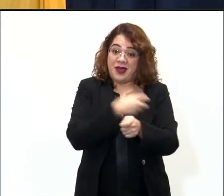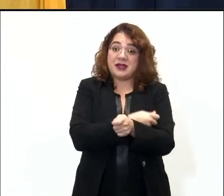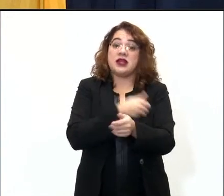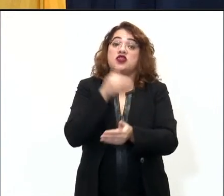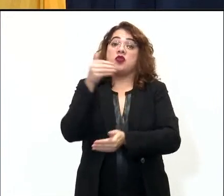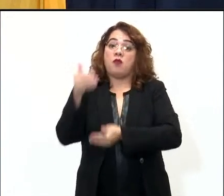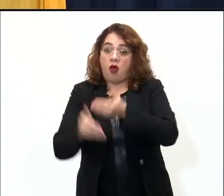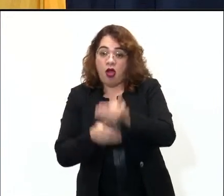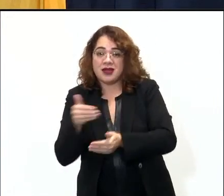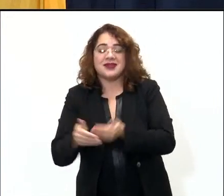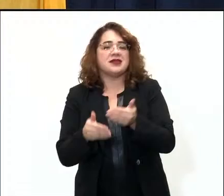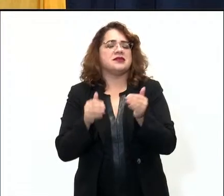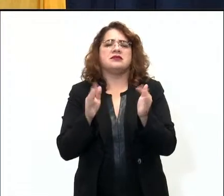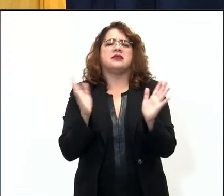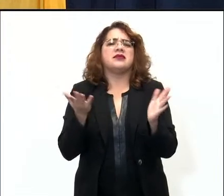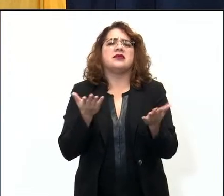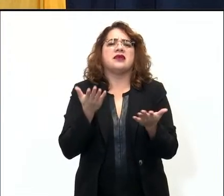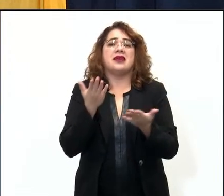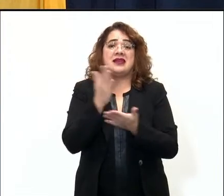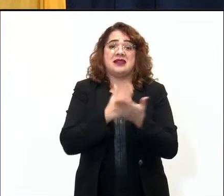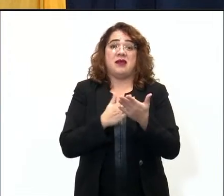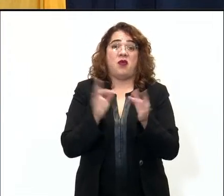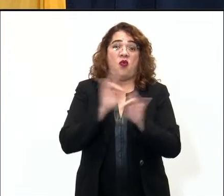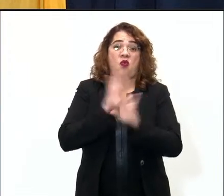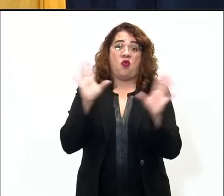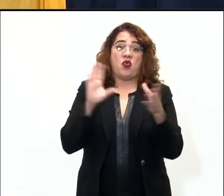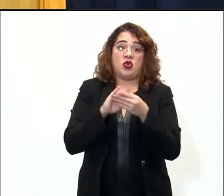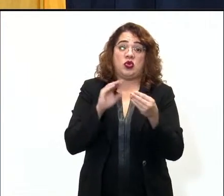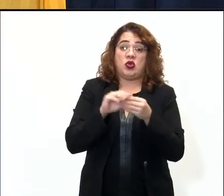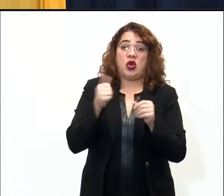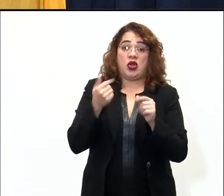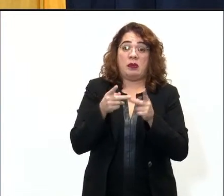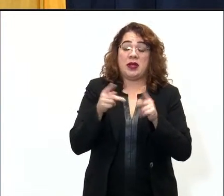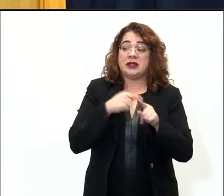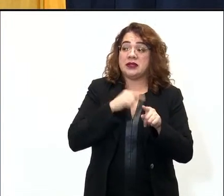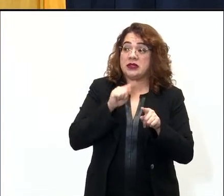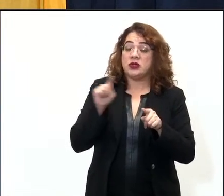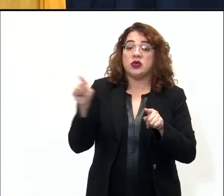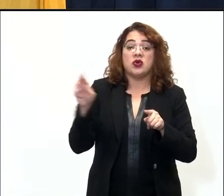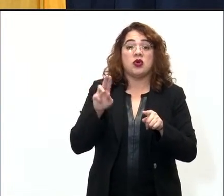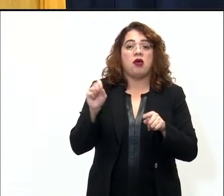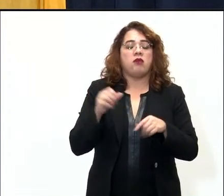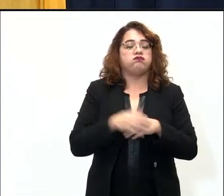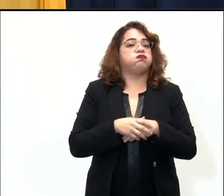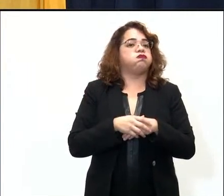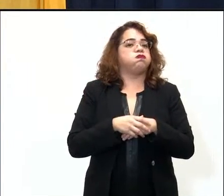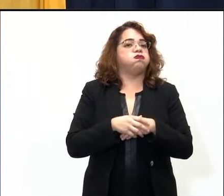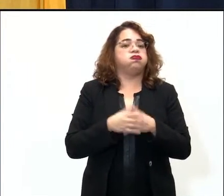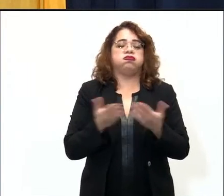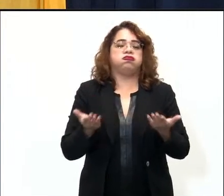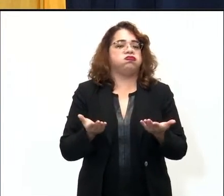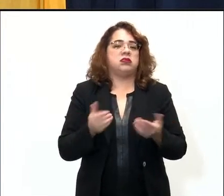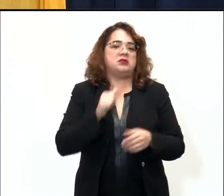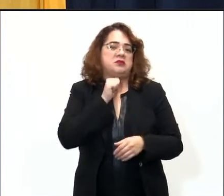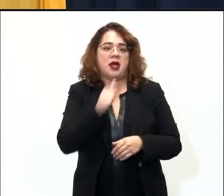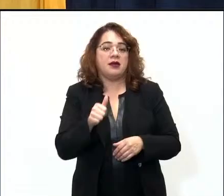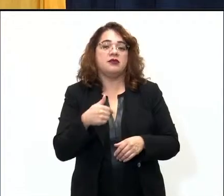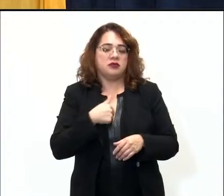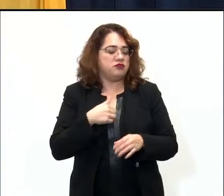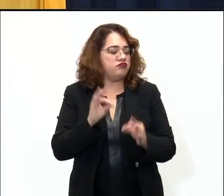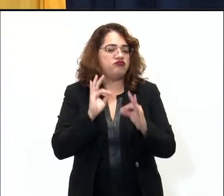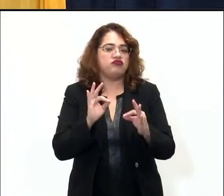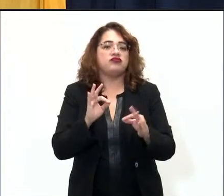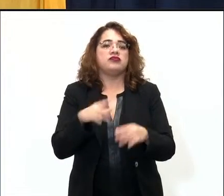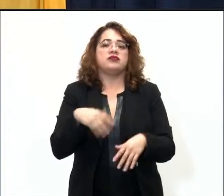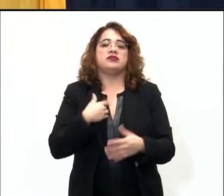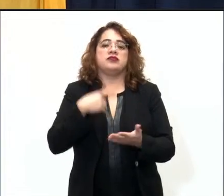well and much better than some of the horror stories I think you're hearing about in other places. So, of course, we've discussed this now for a few